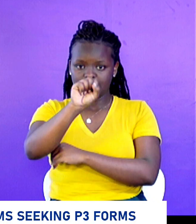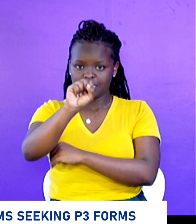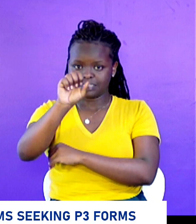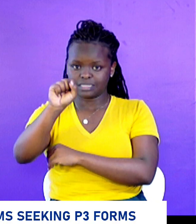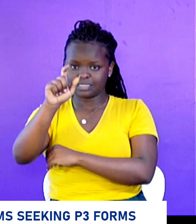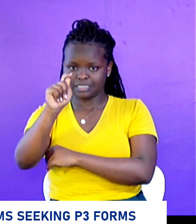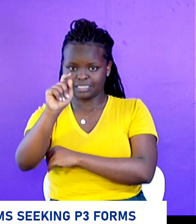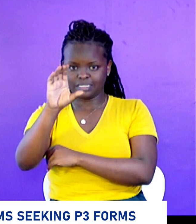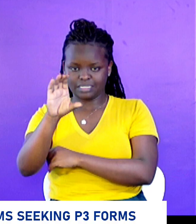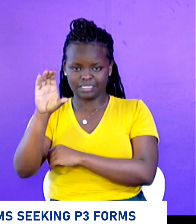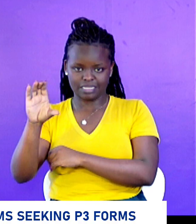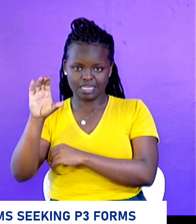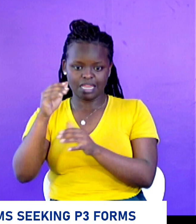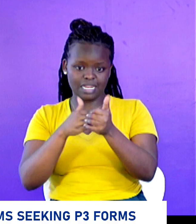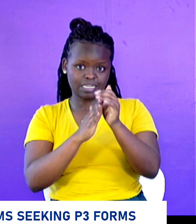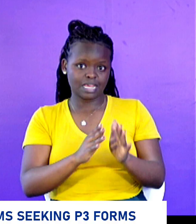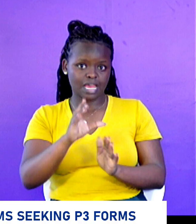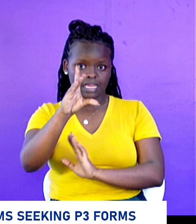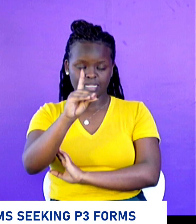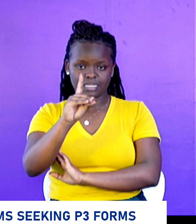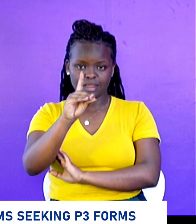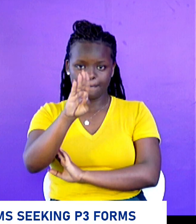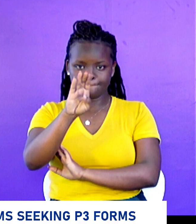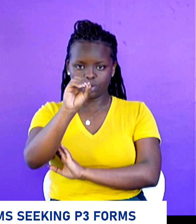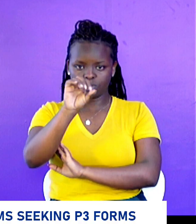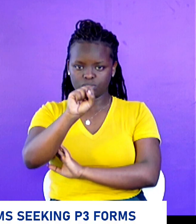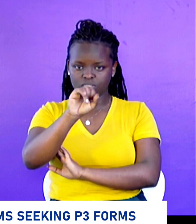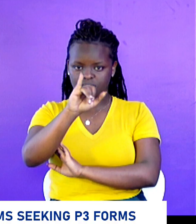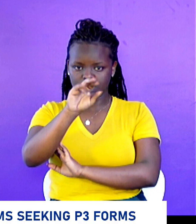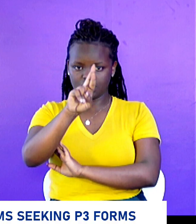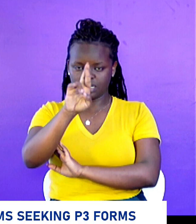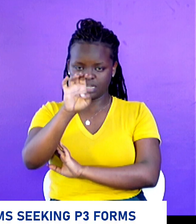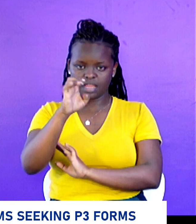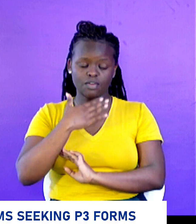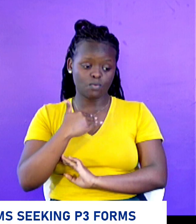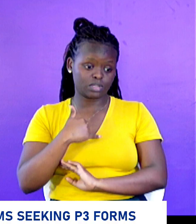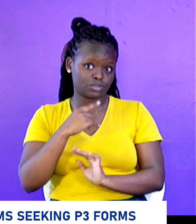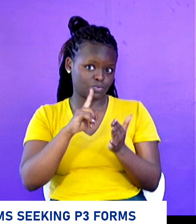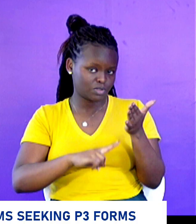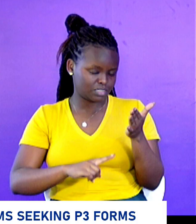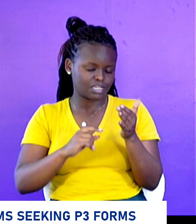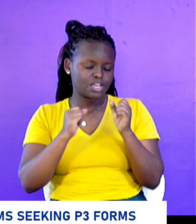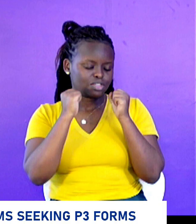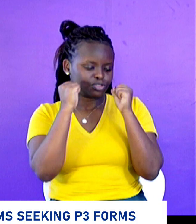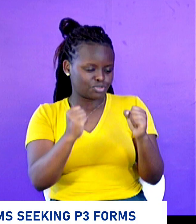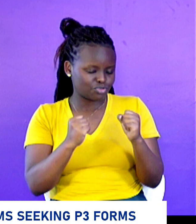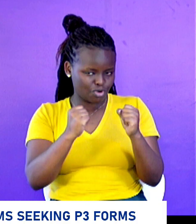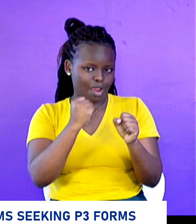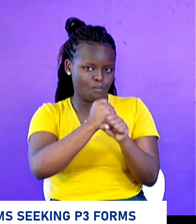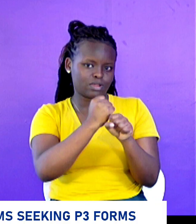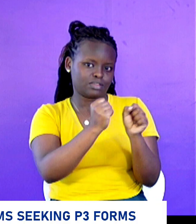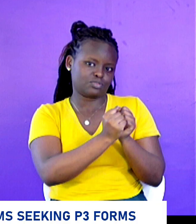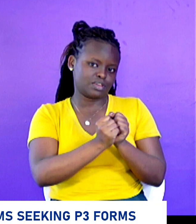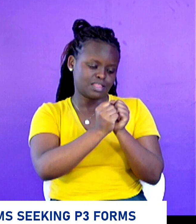NSSTCC leader Douglas Bosire called for stronger cooperation among security